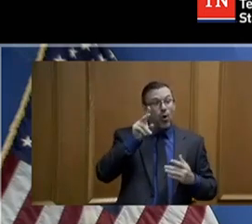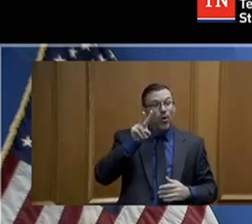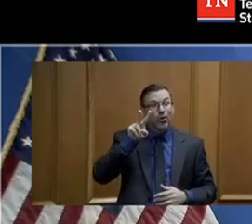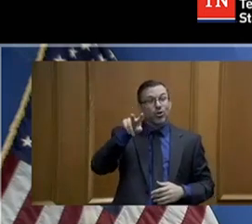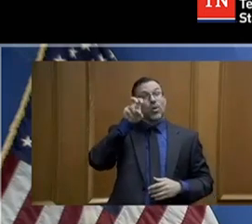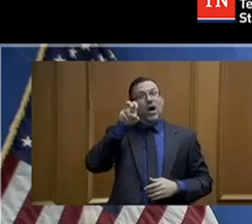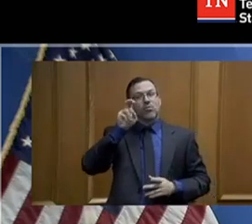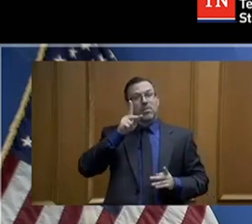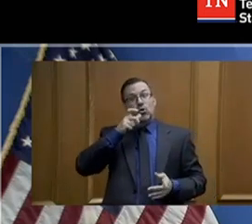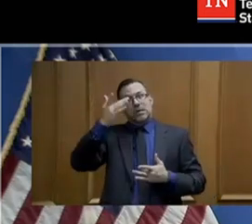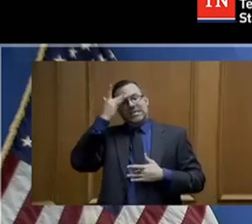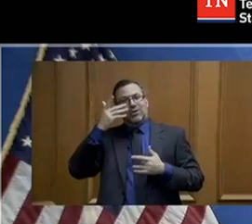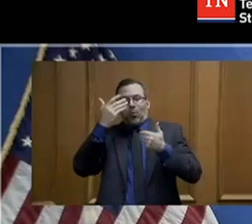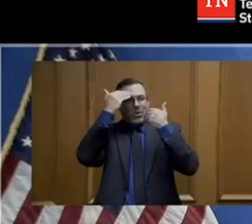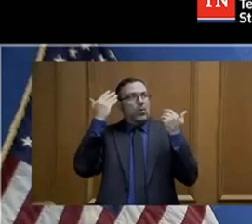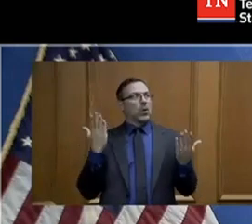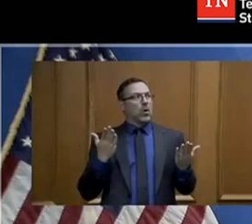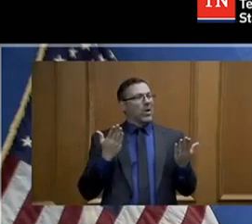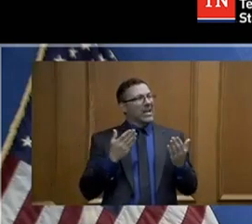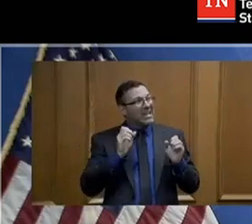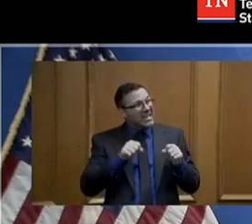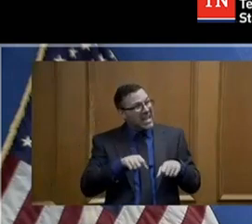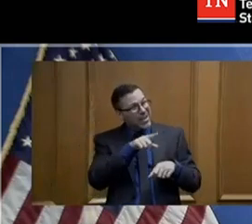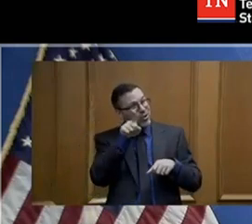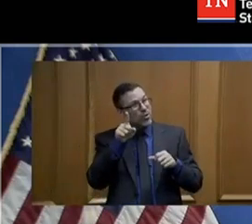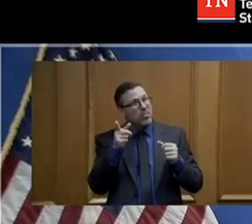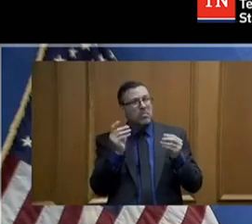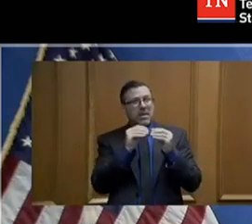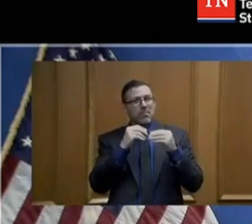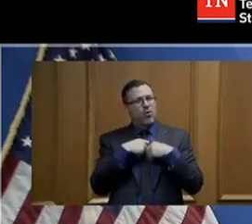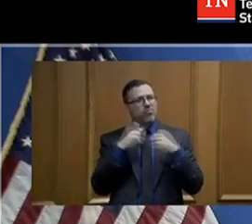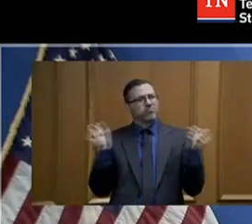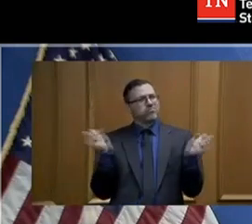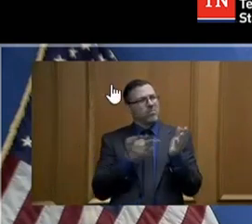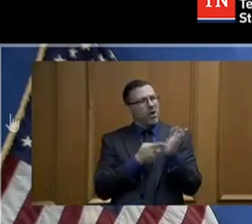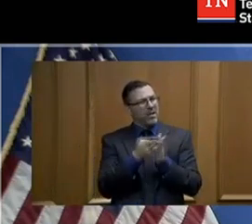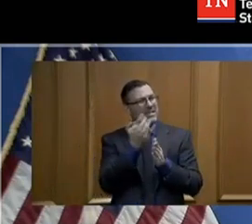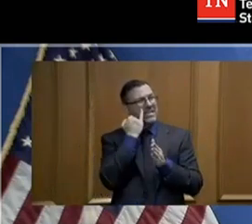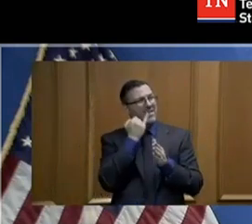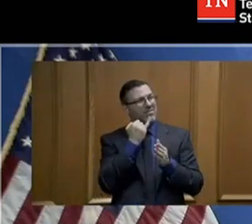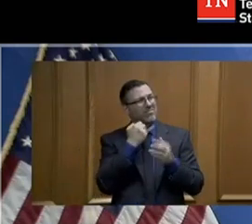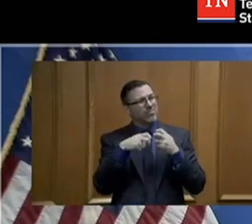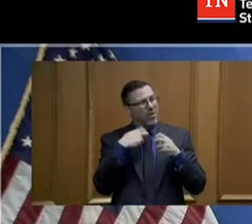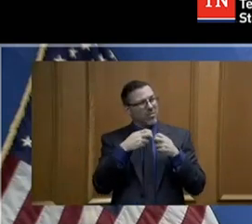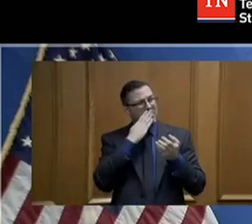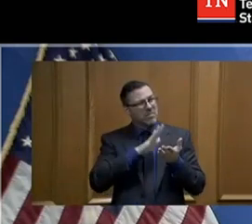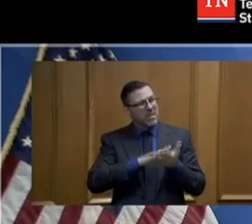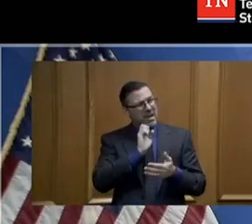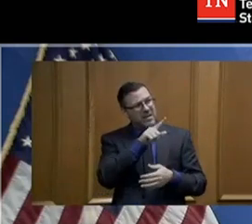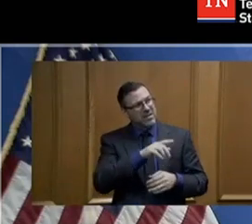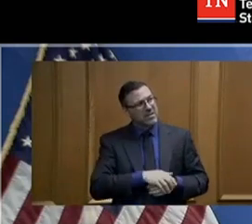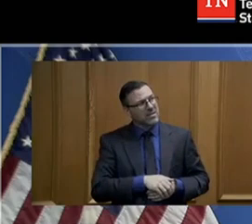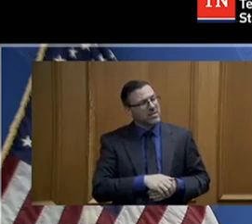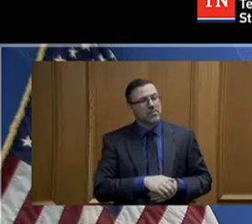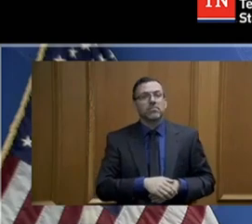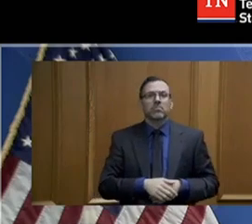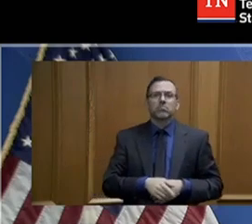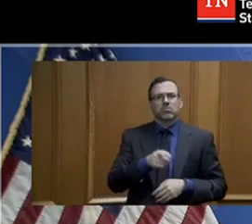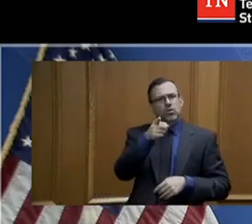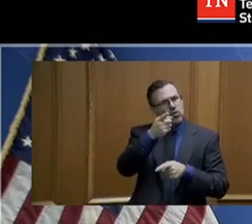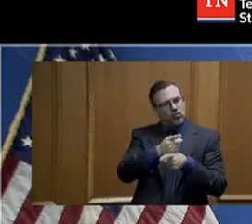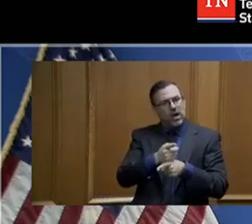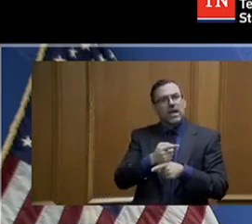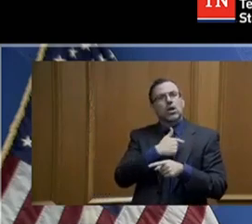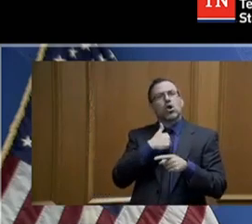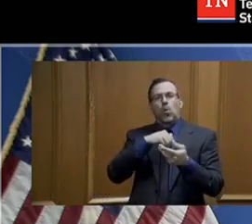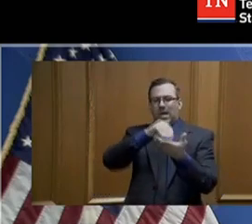more transparent about just how bad the scope of the problem is? Yeah, so you're right. We just list the name